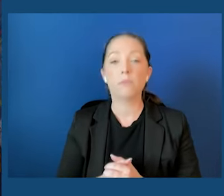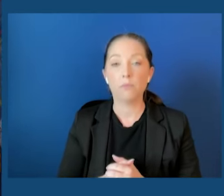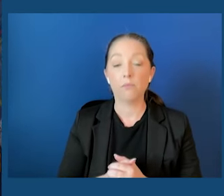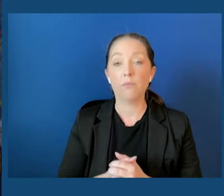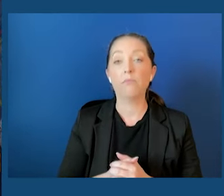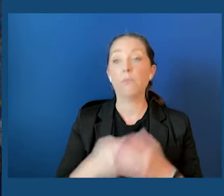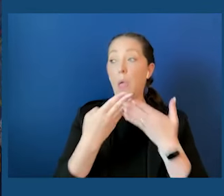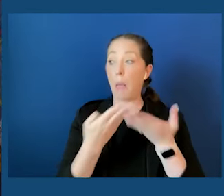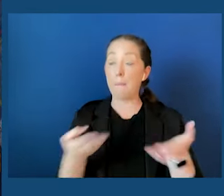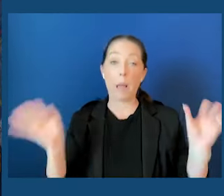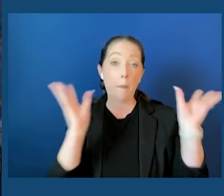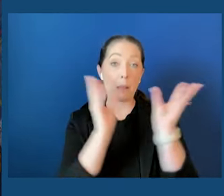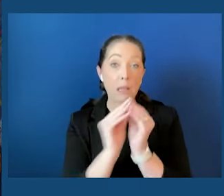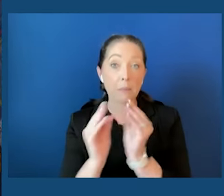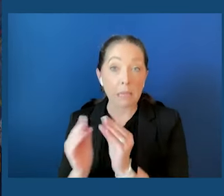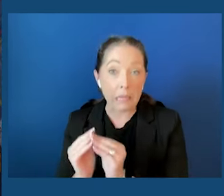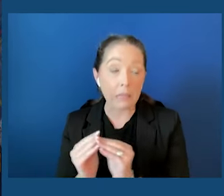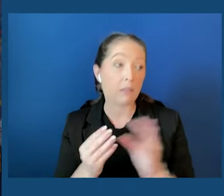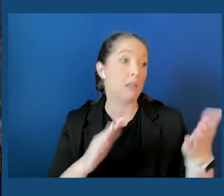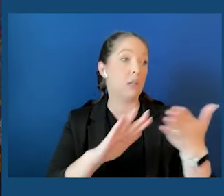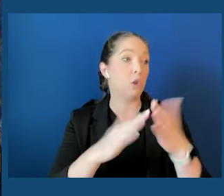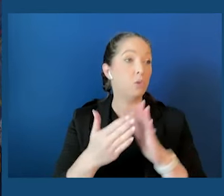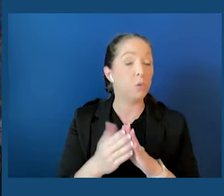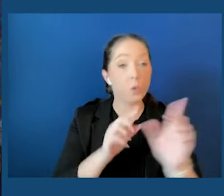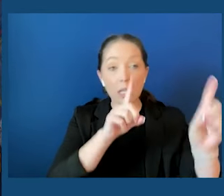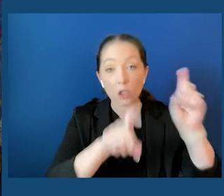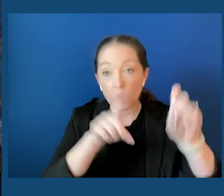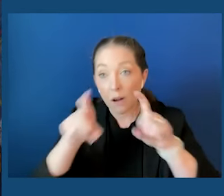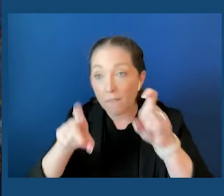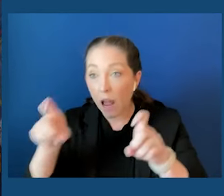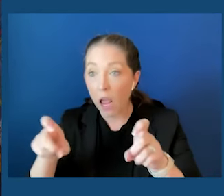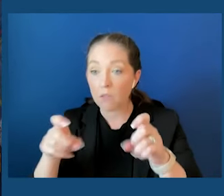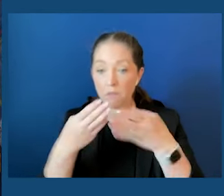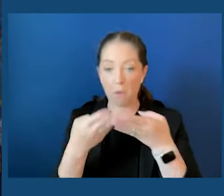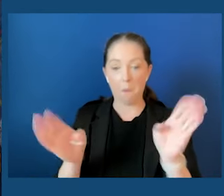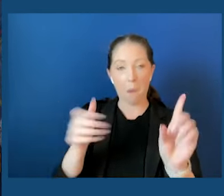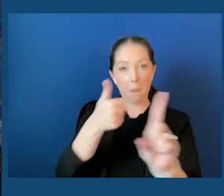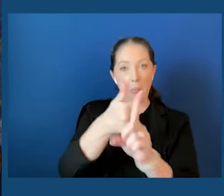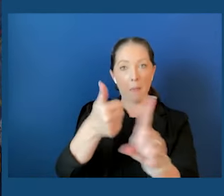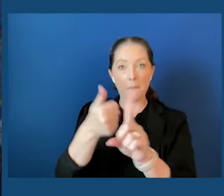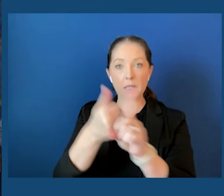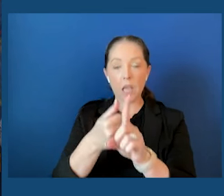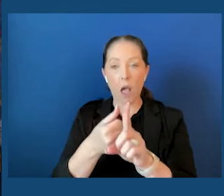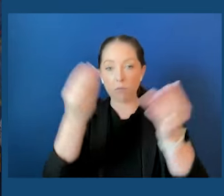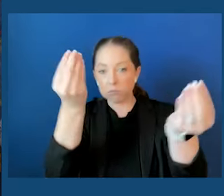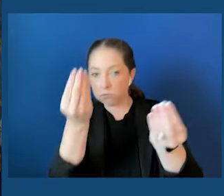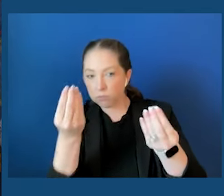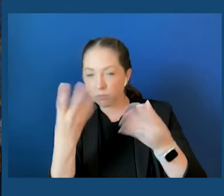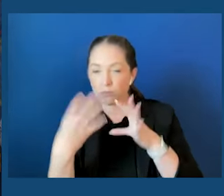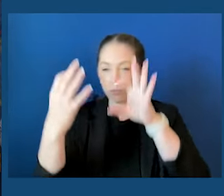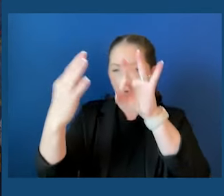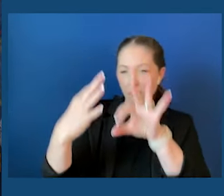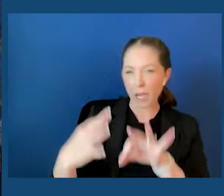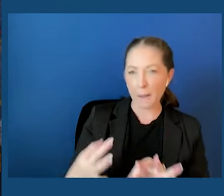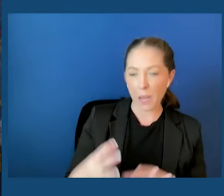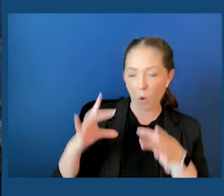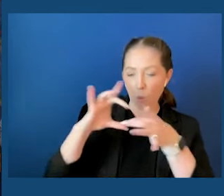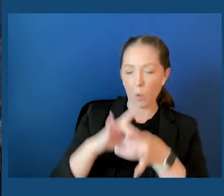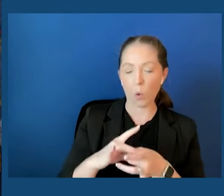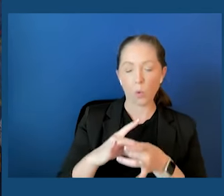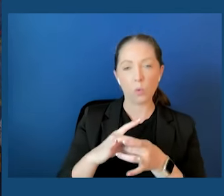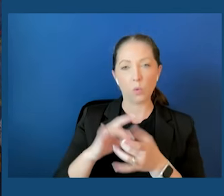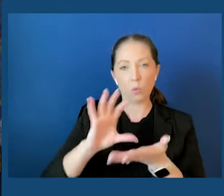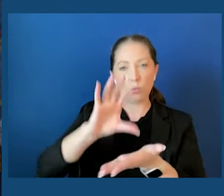of community survey, where the public could share their thoughts about how this memorial could look and feel. The